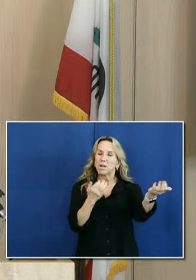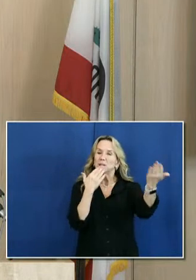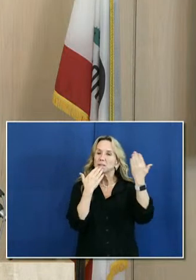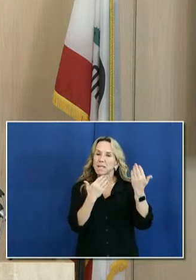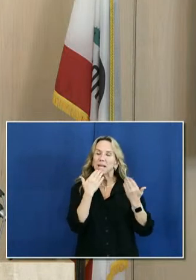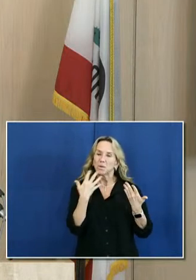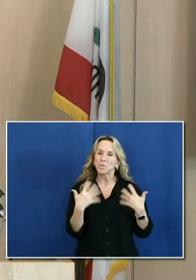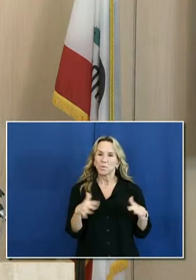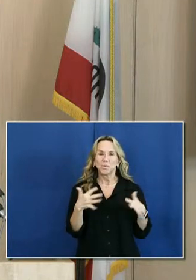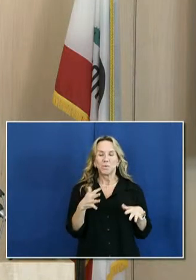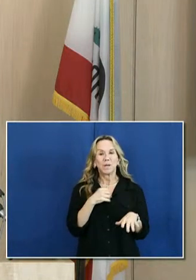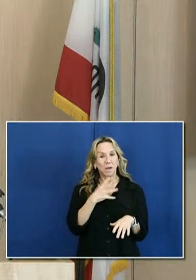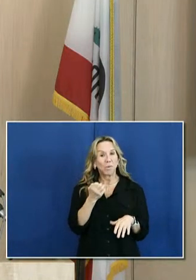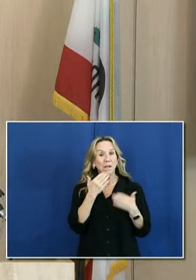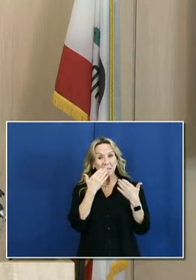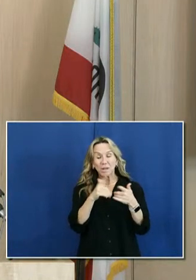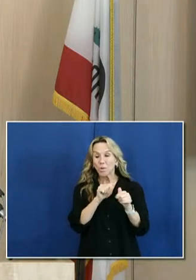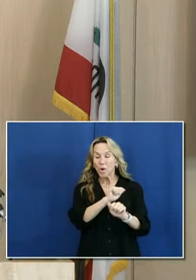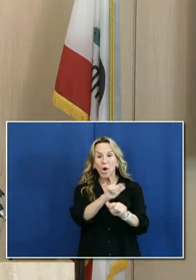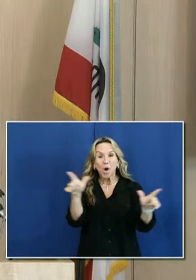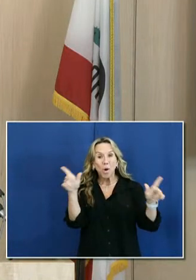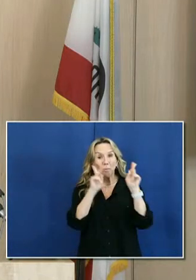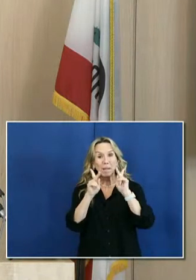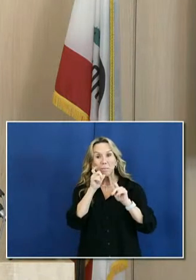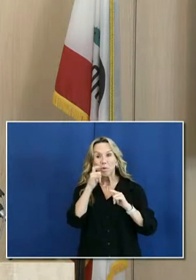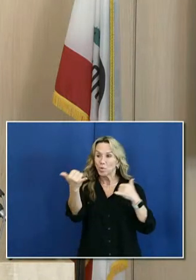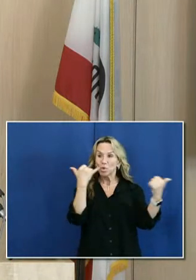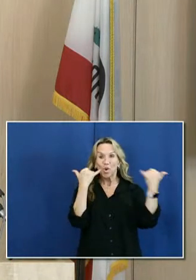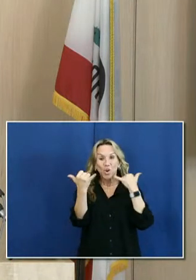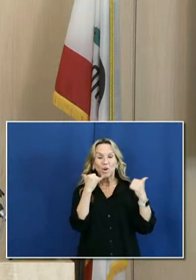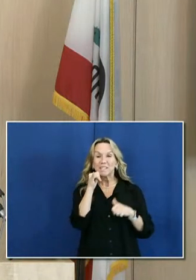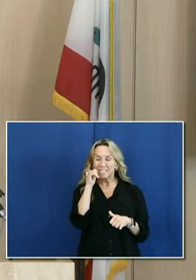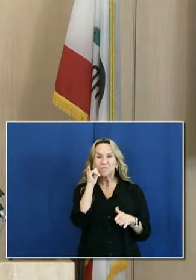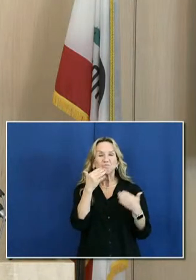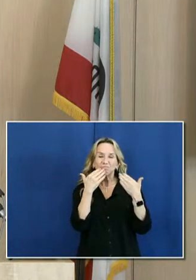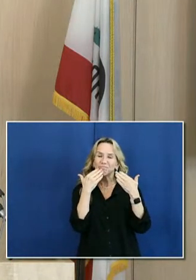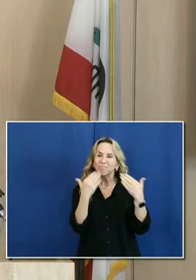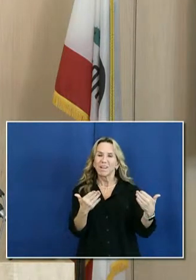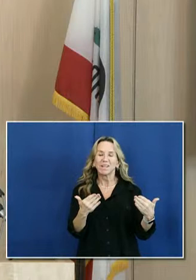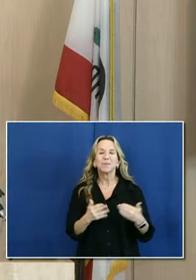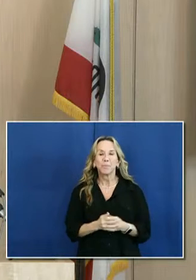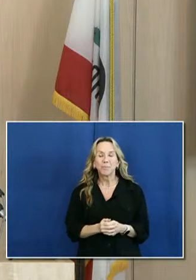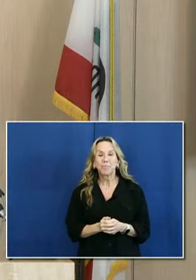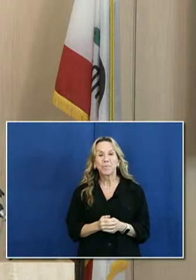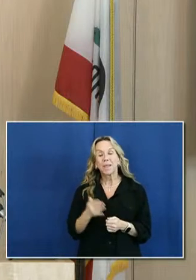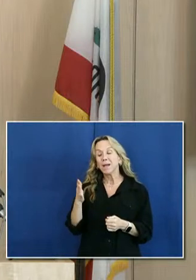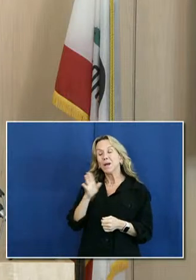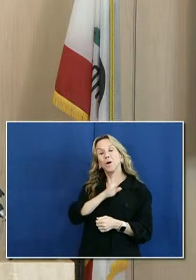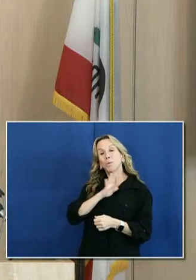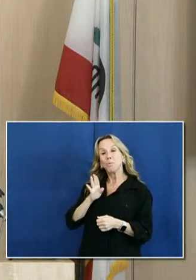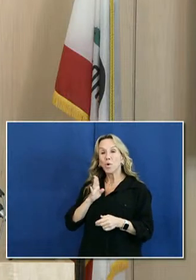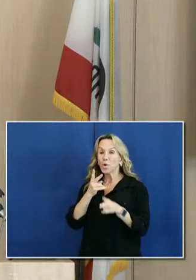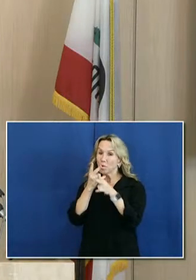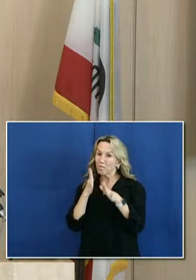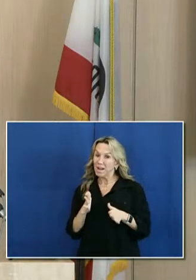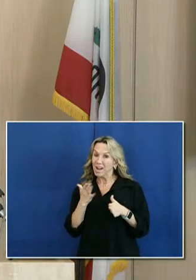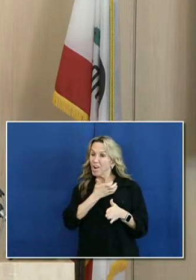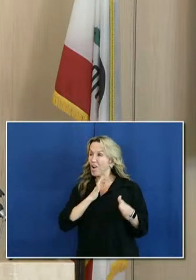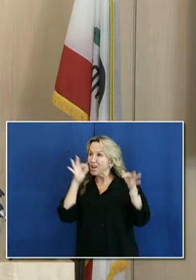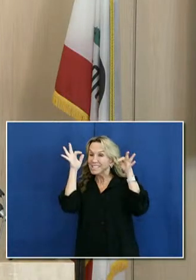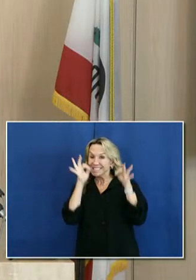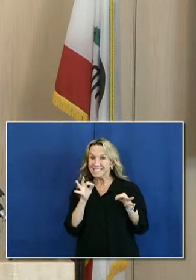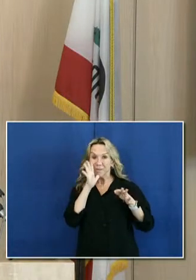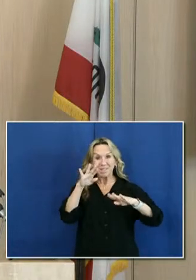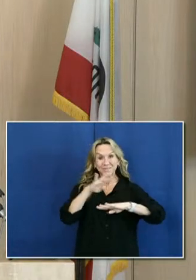you again to all of the speakers who called in yesterday. We know the decisions of the Board of Supervisors are not going to please